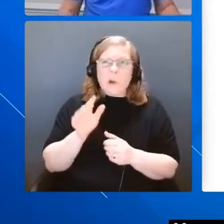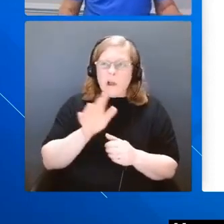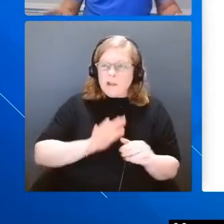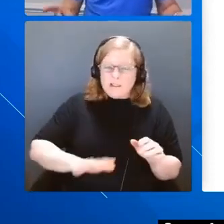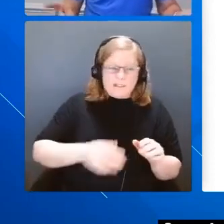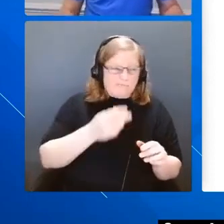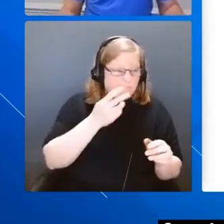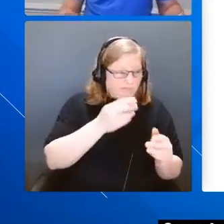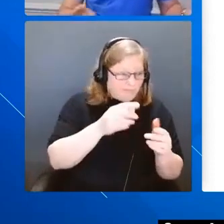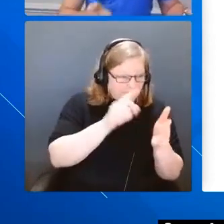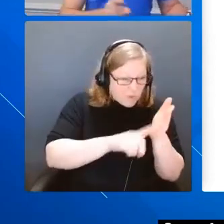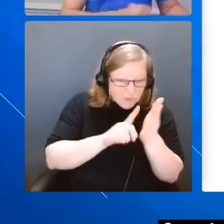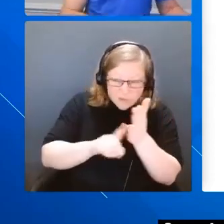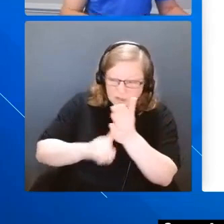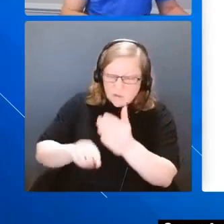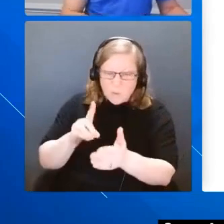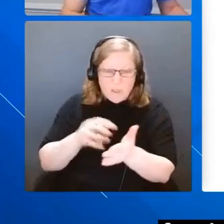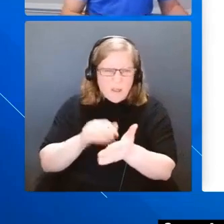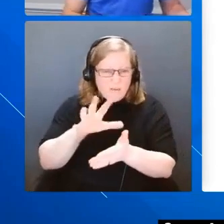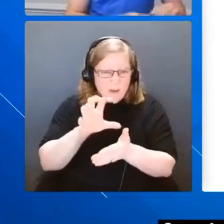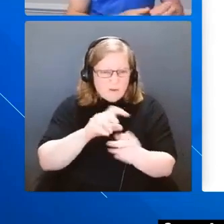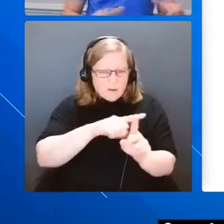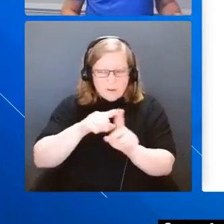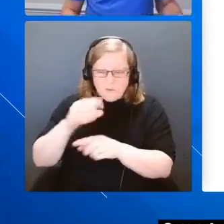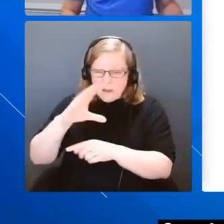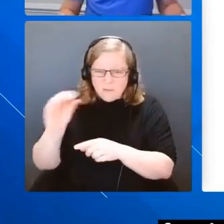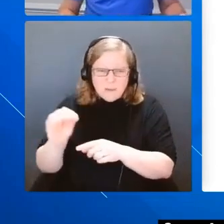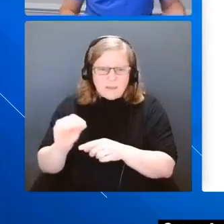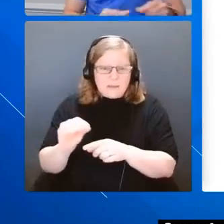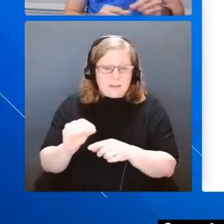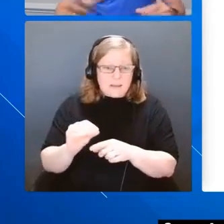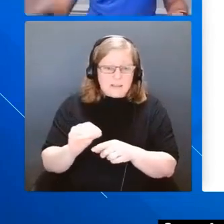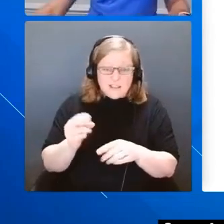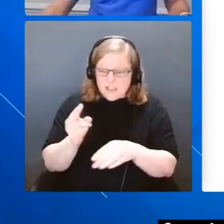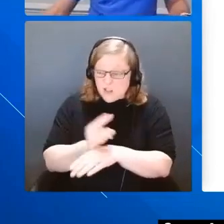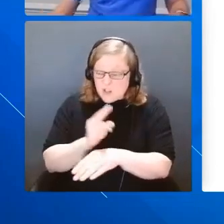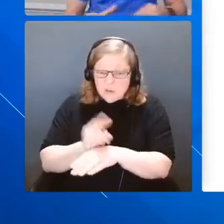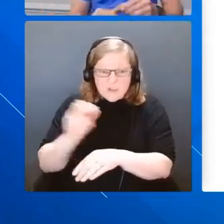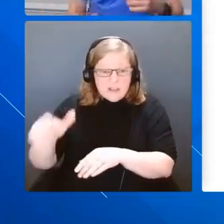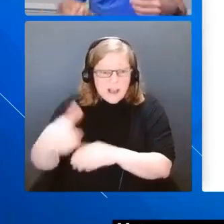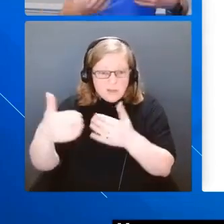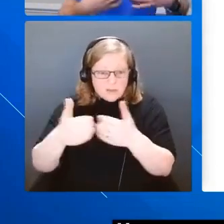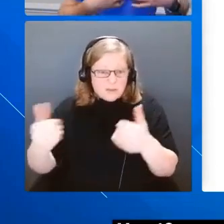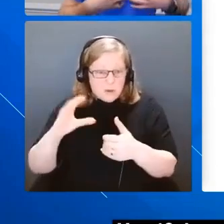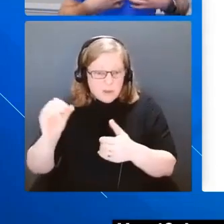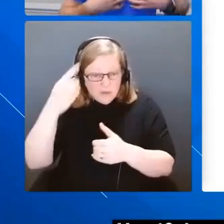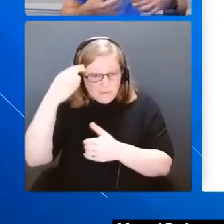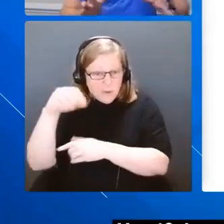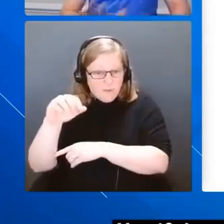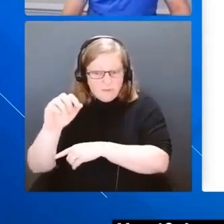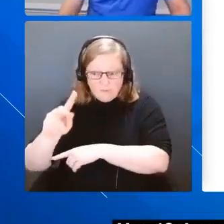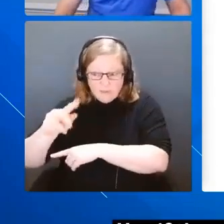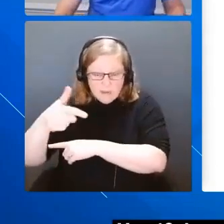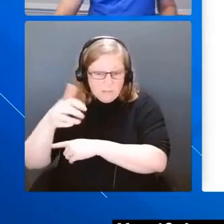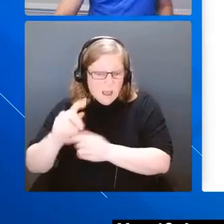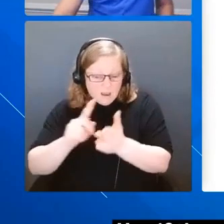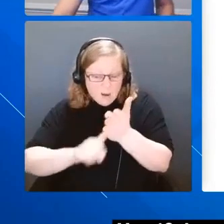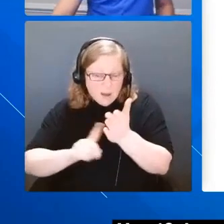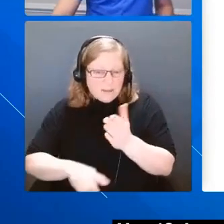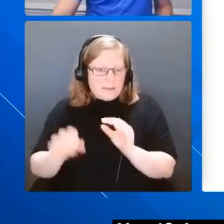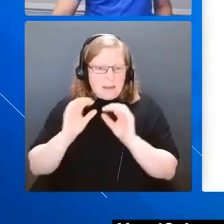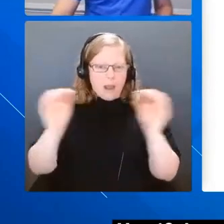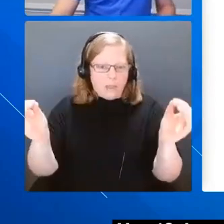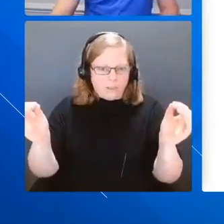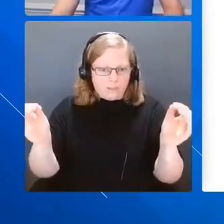that offer VPATs that are independently audited. So if they say our products are accessible, it's true. It's not me, it's